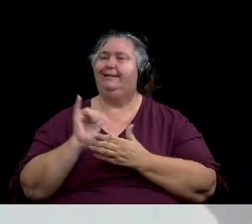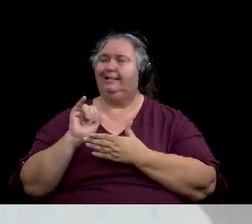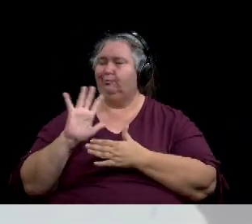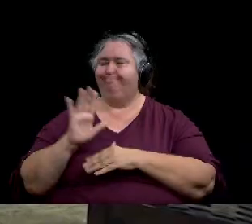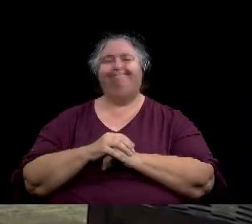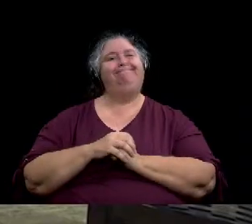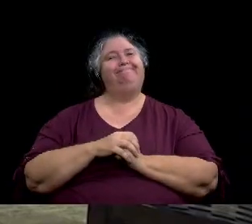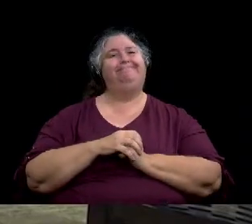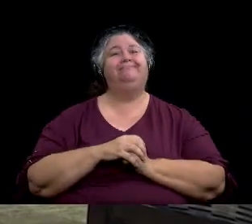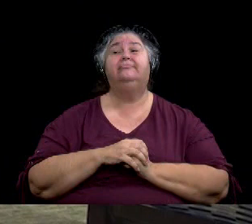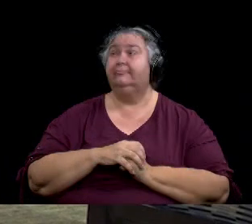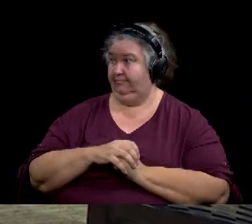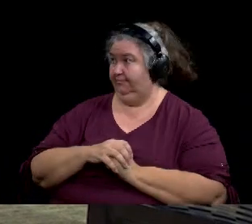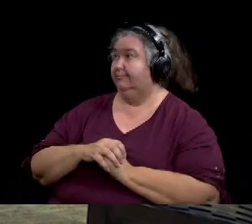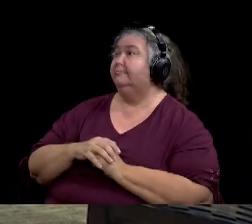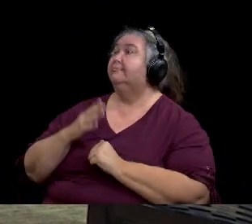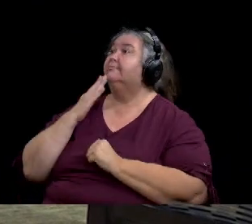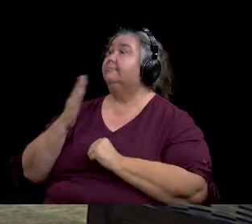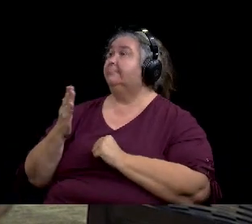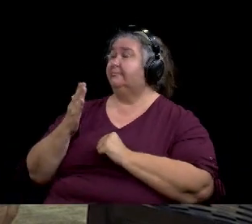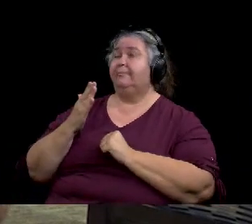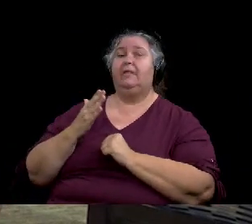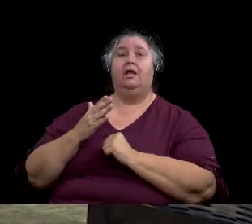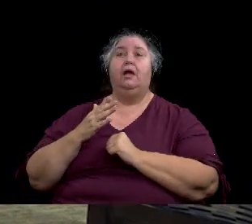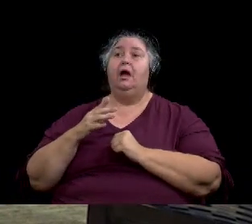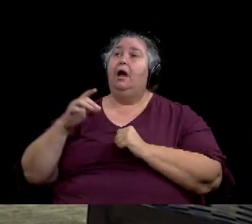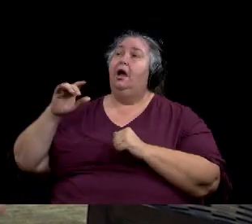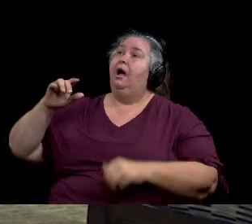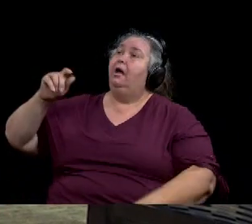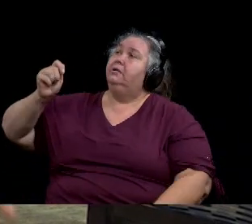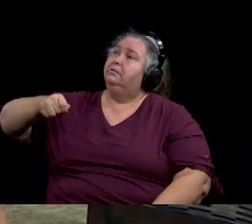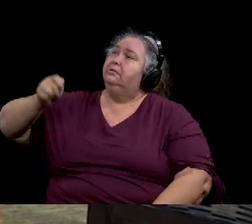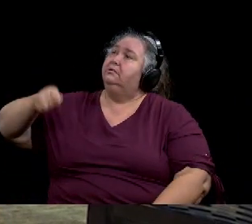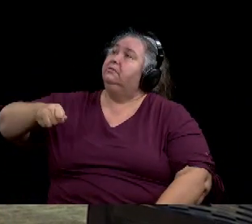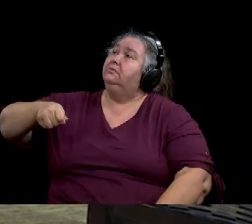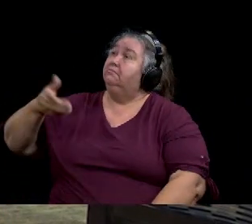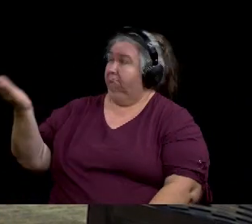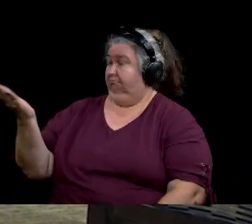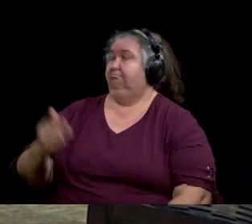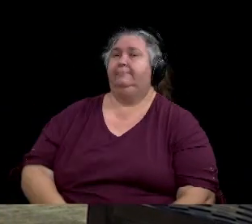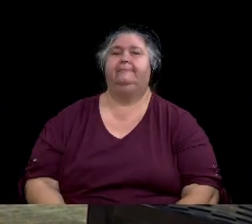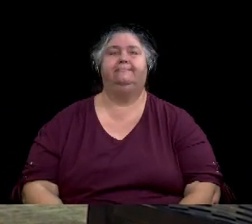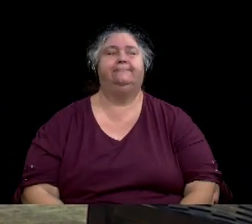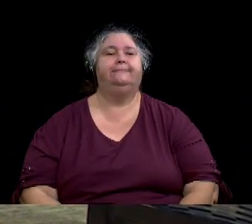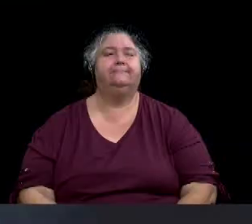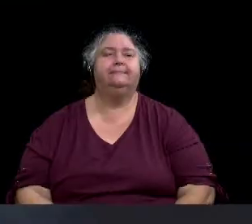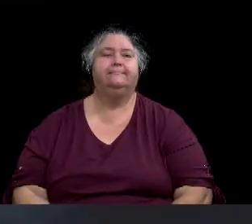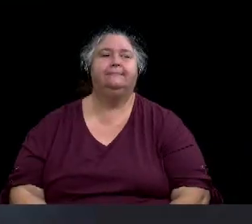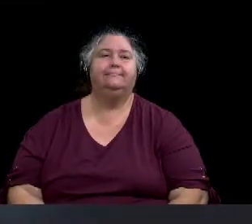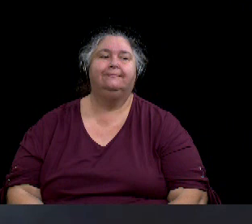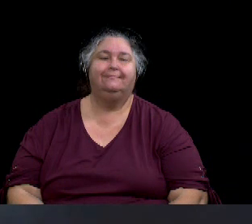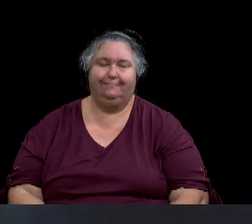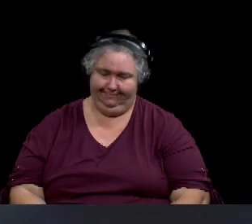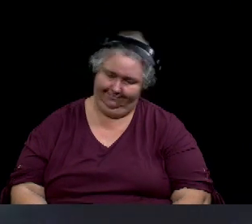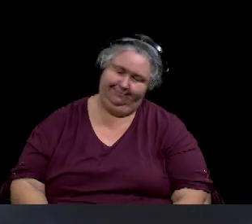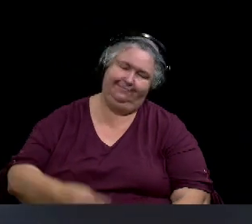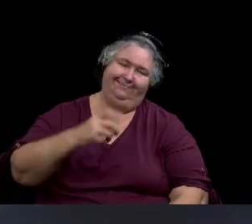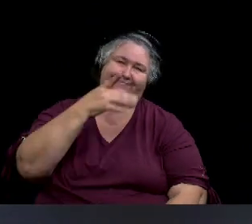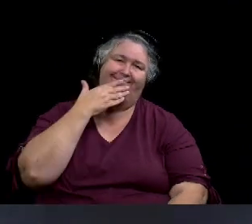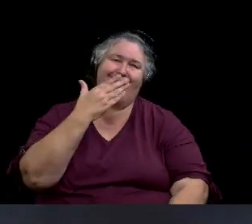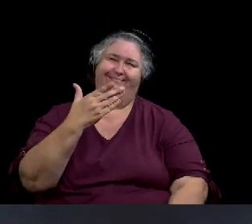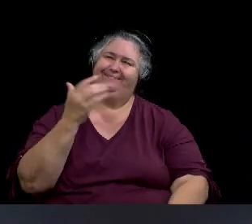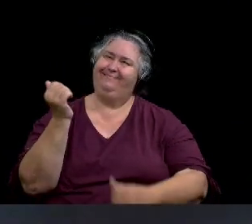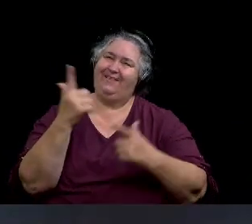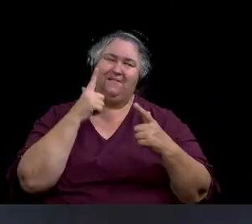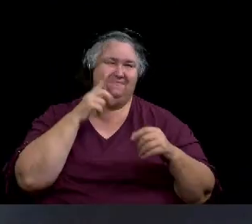Thank you. McLean County Judge Scott Felton. Judge Felton. Okay, thanks everyone for